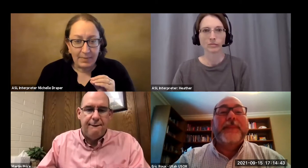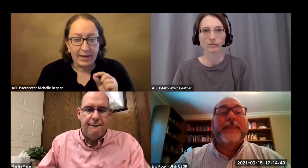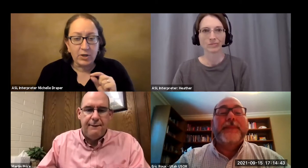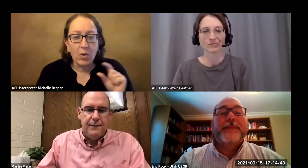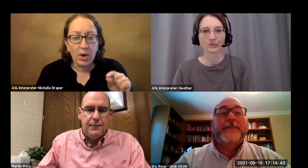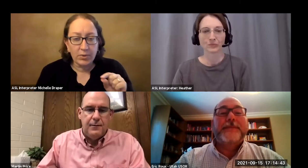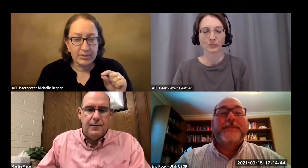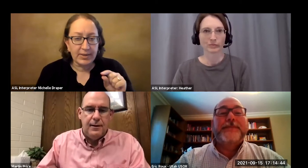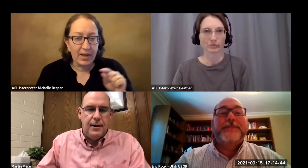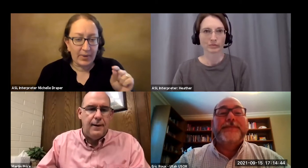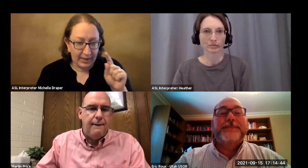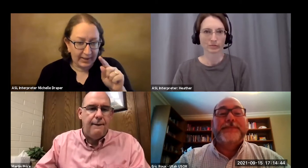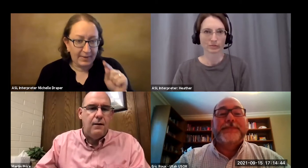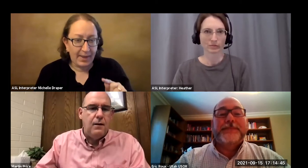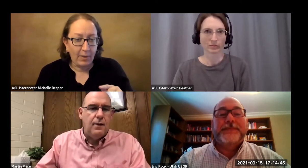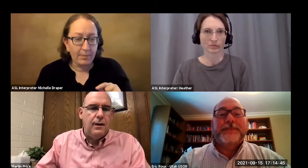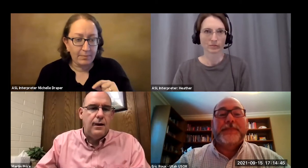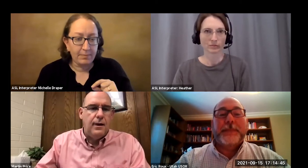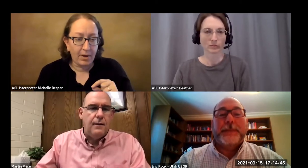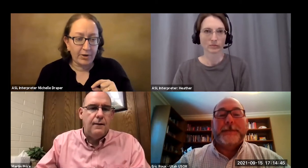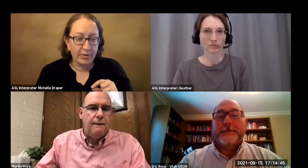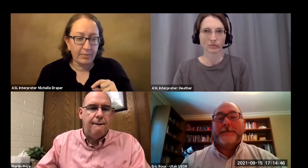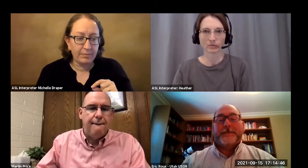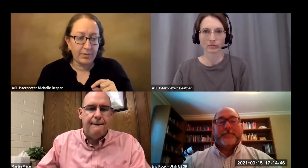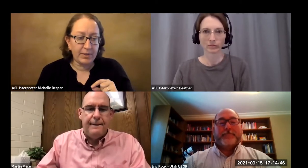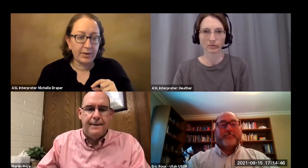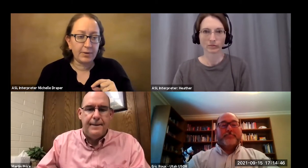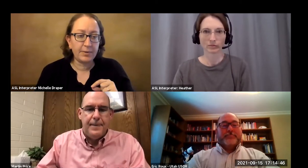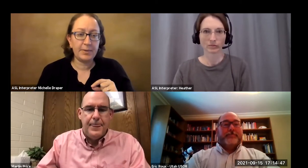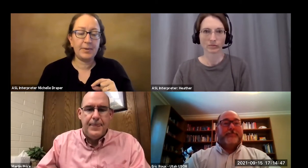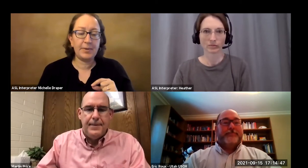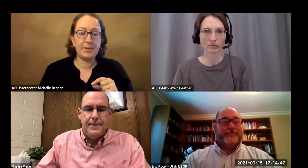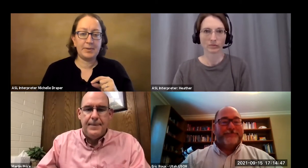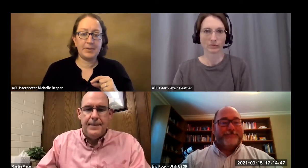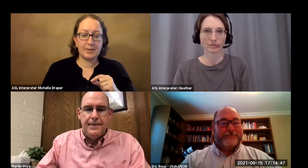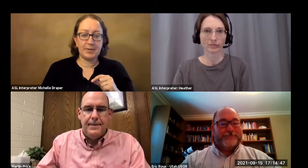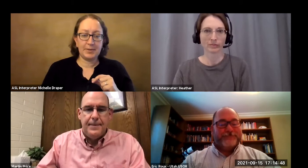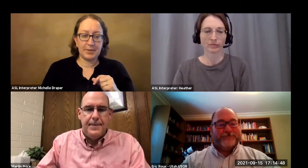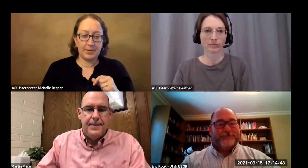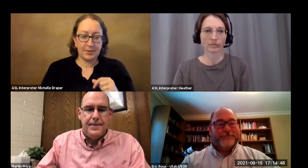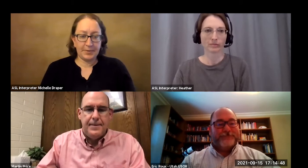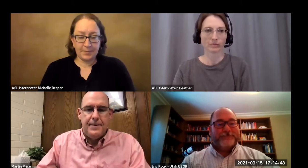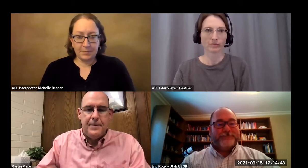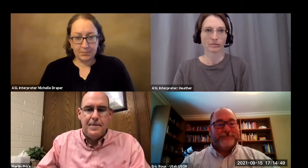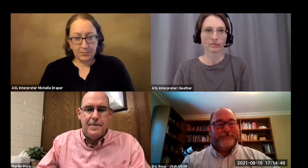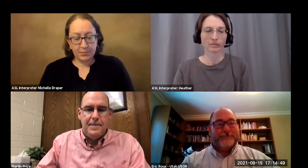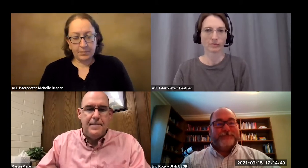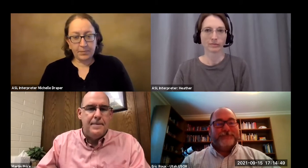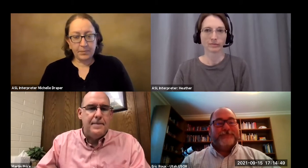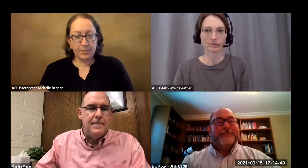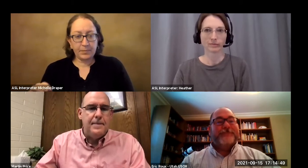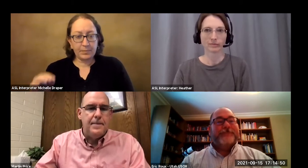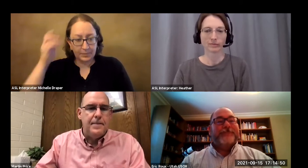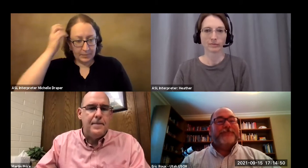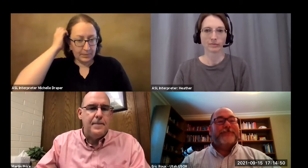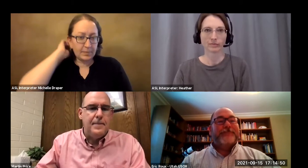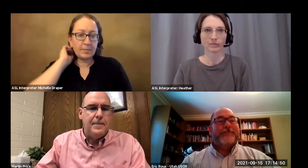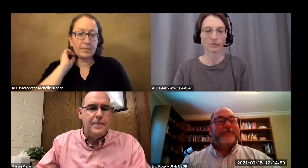just asking Pamela to get co-host, and that way he can maybe help monitor the muting there.